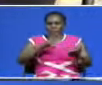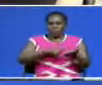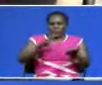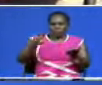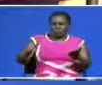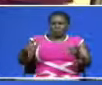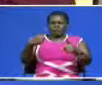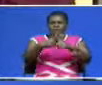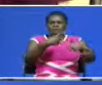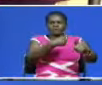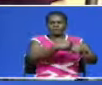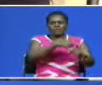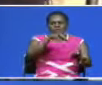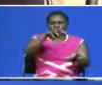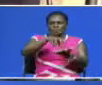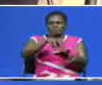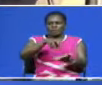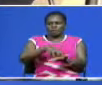at various stops.